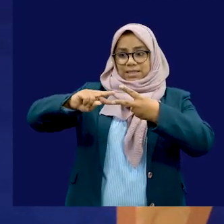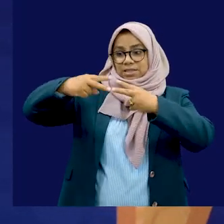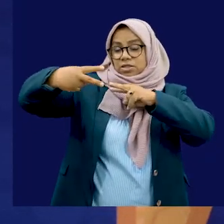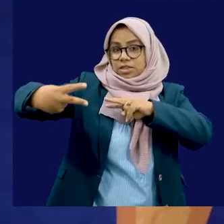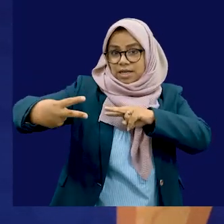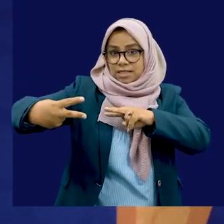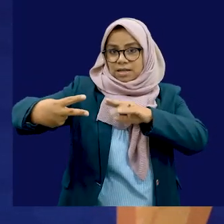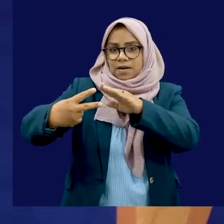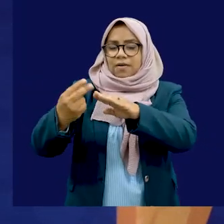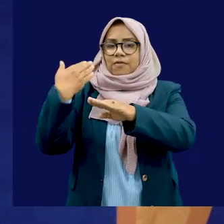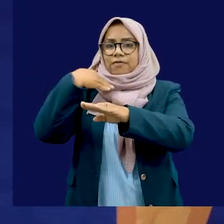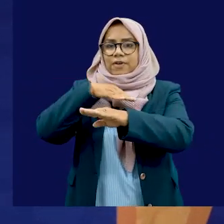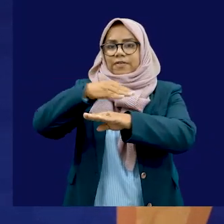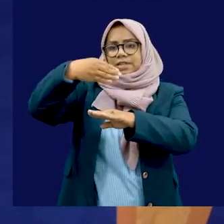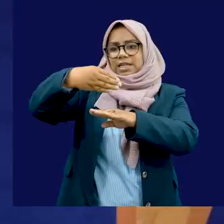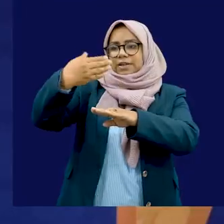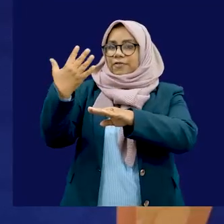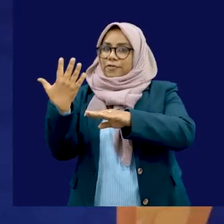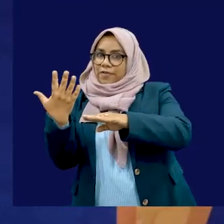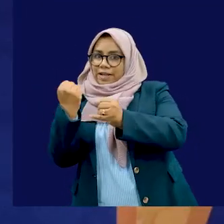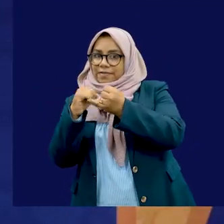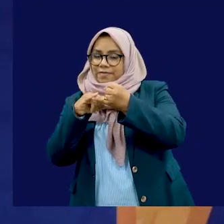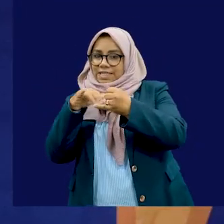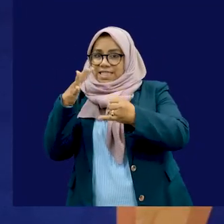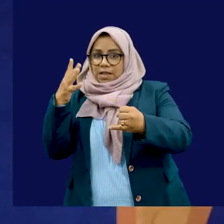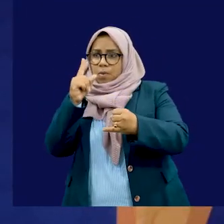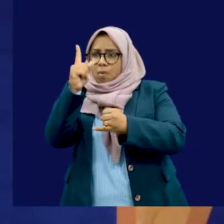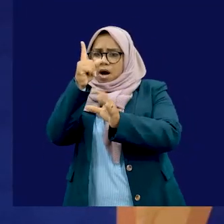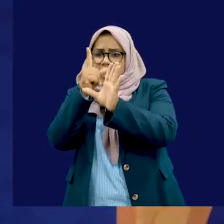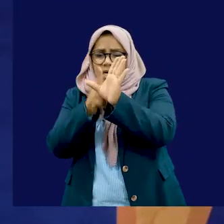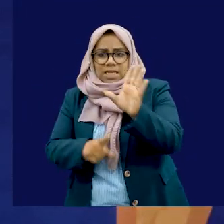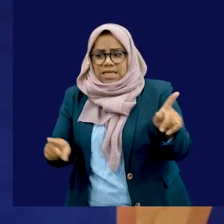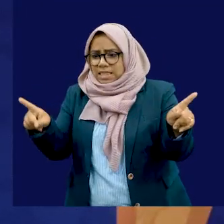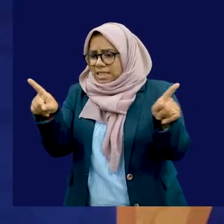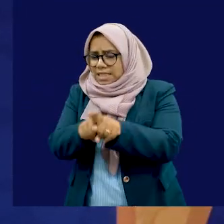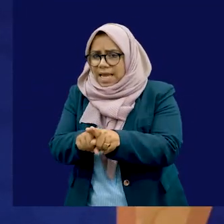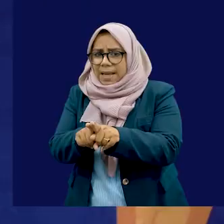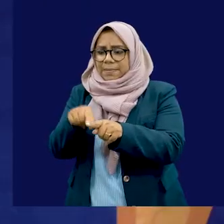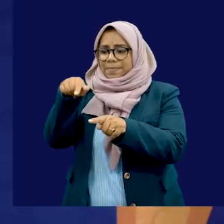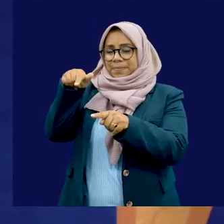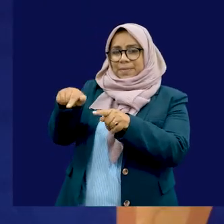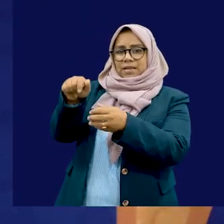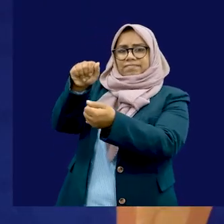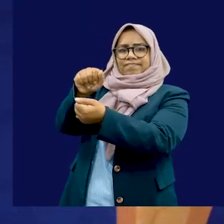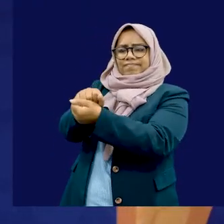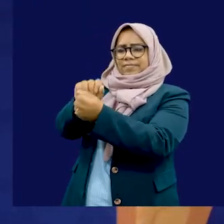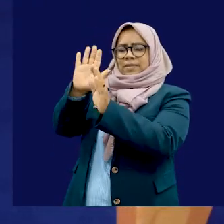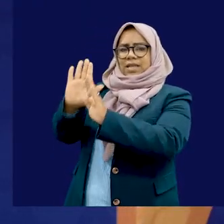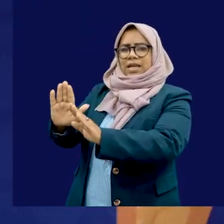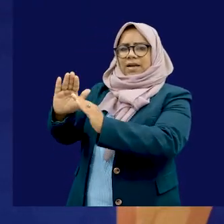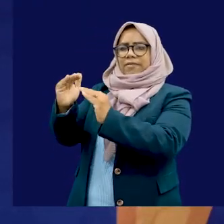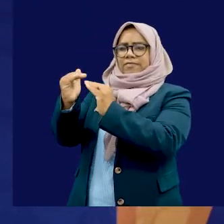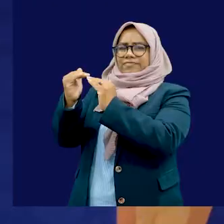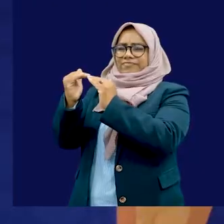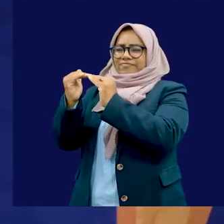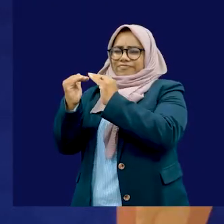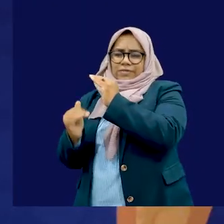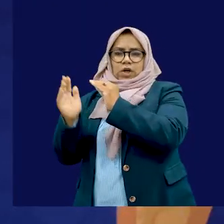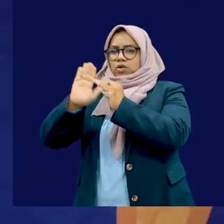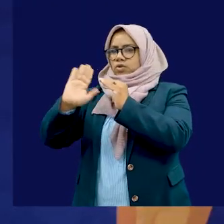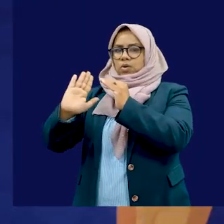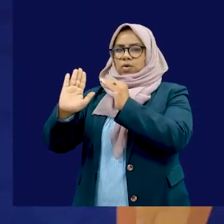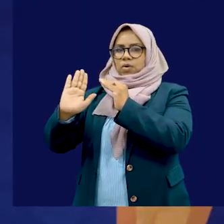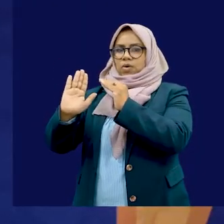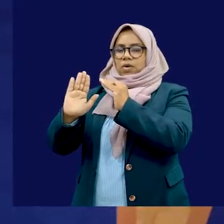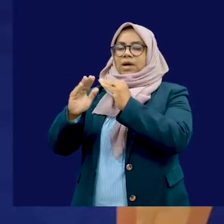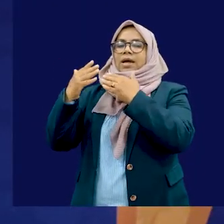of 595 grams of silver and a full year has passed without that amount decreasing,